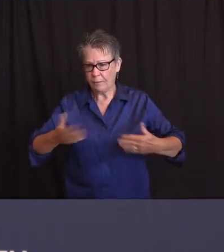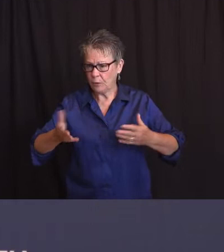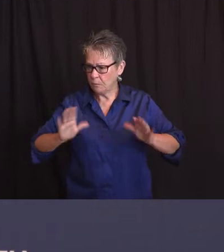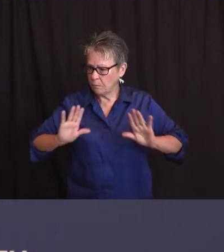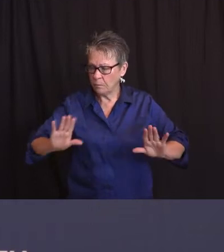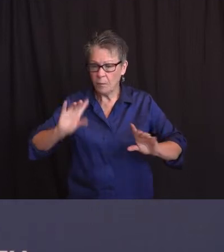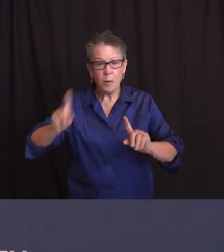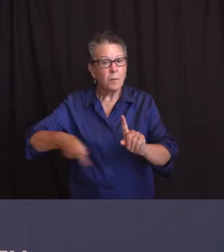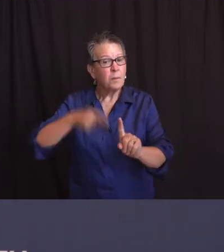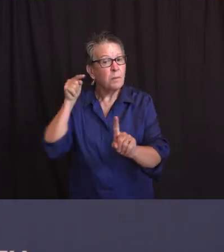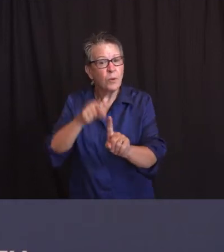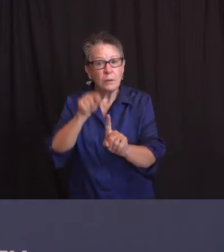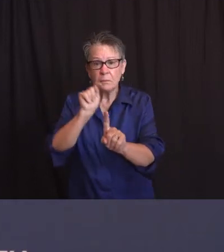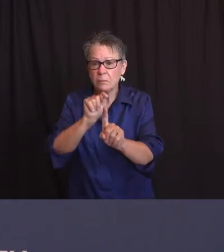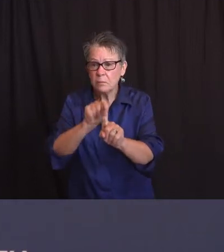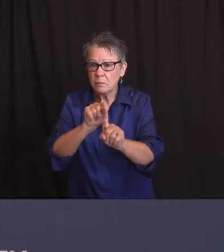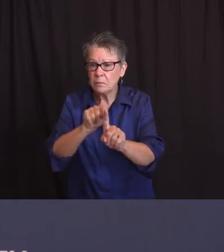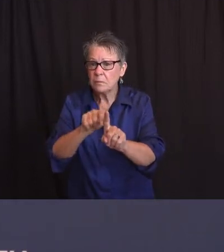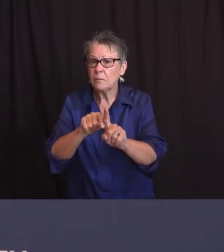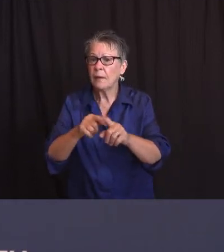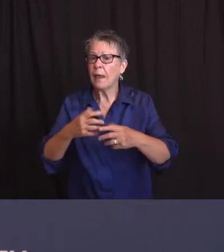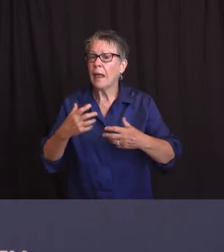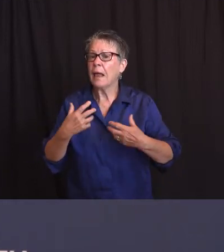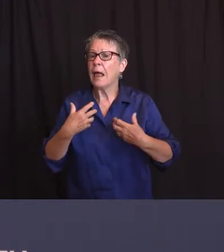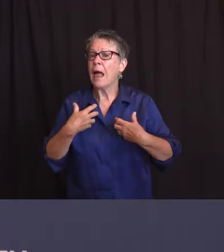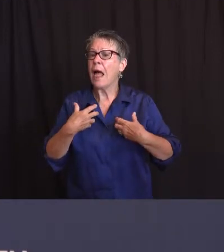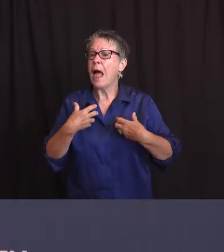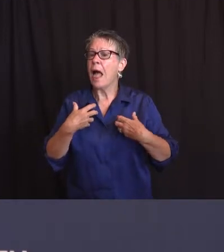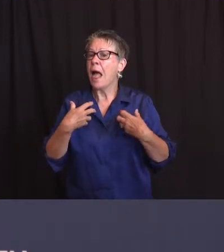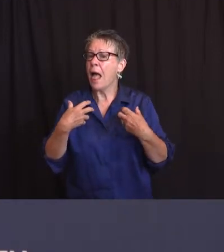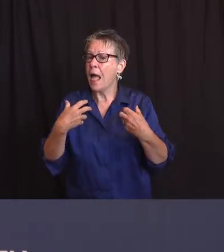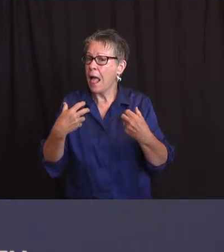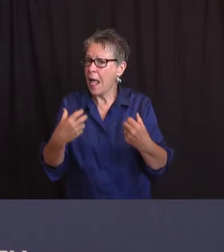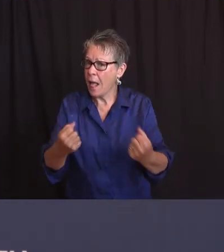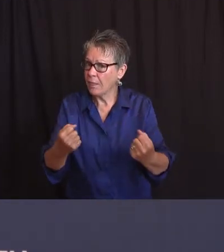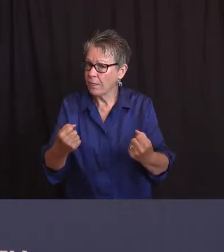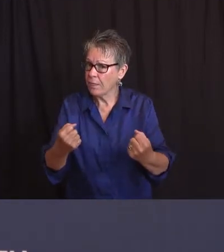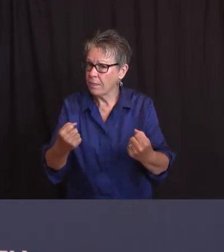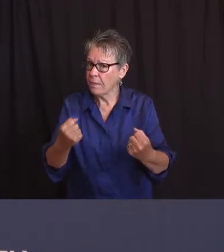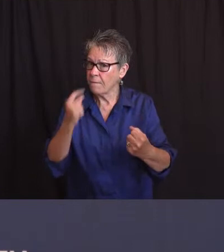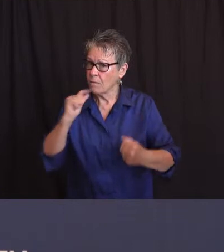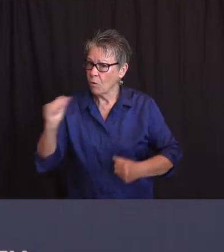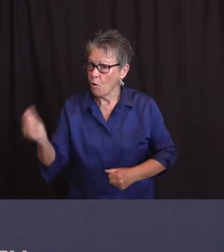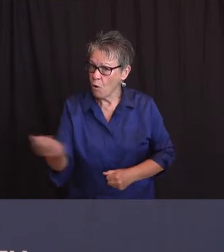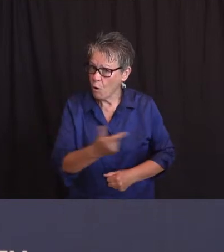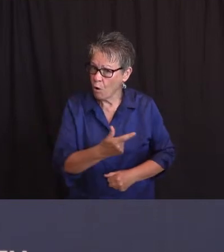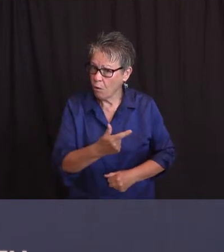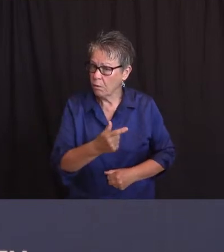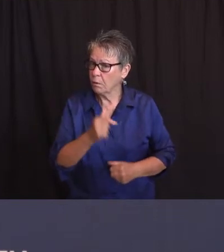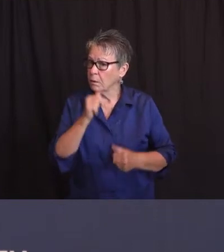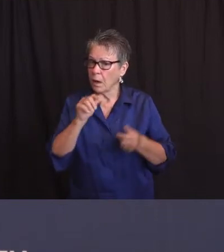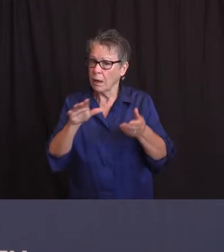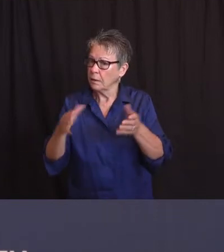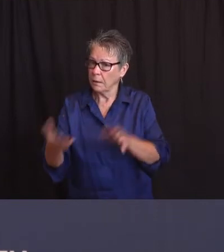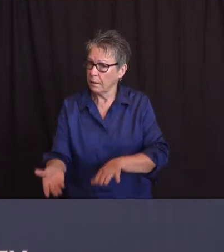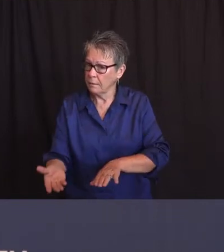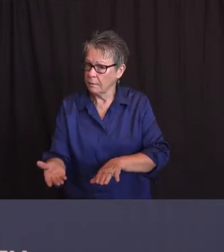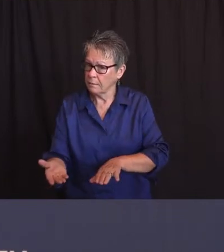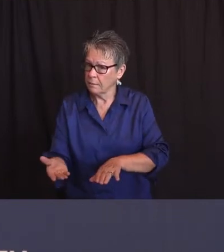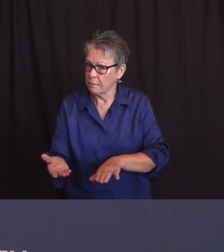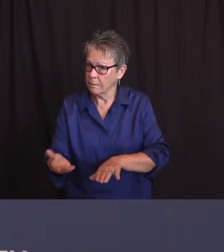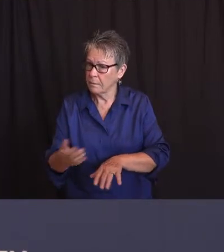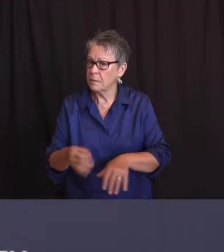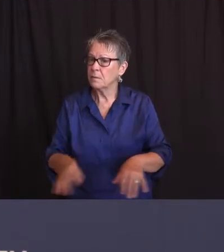healthy and alive as we can. I'm begging you, please get vaccinated. I promise you, it'll be a great payoff